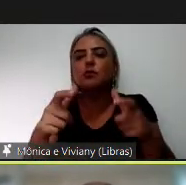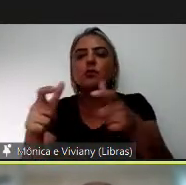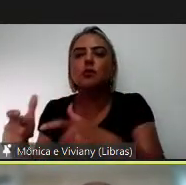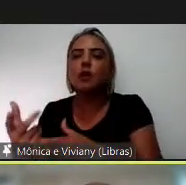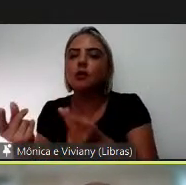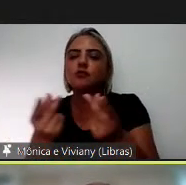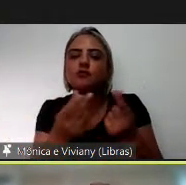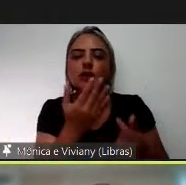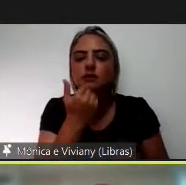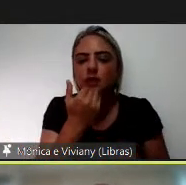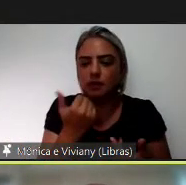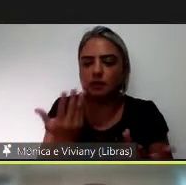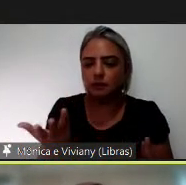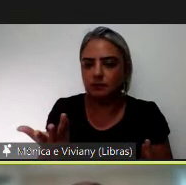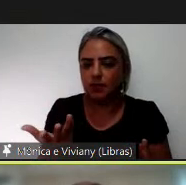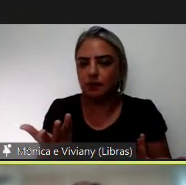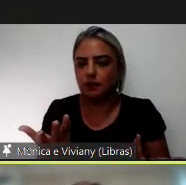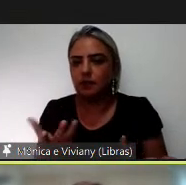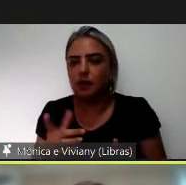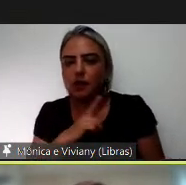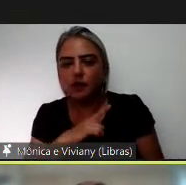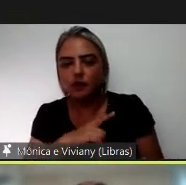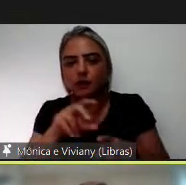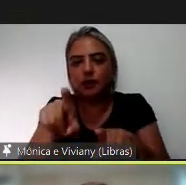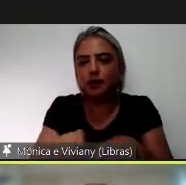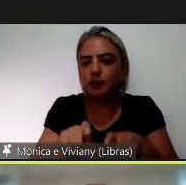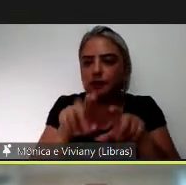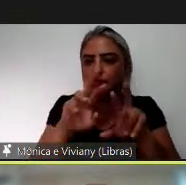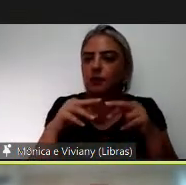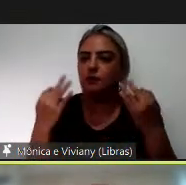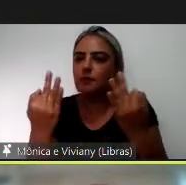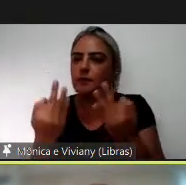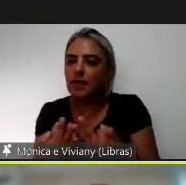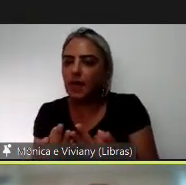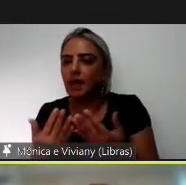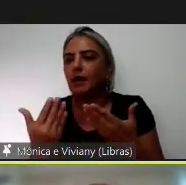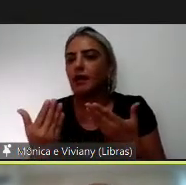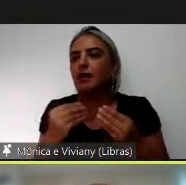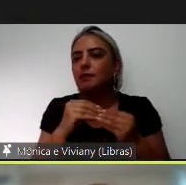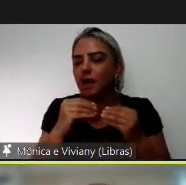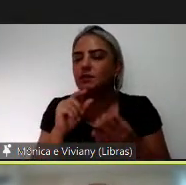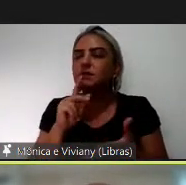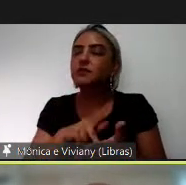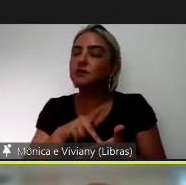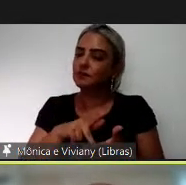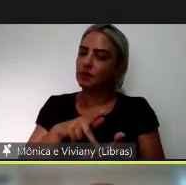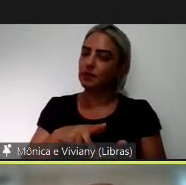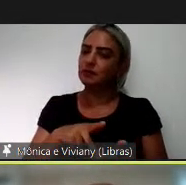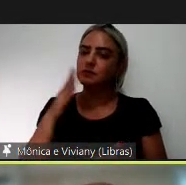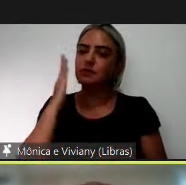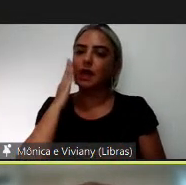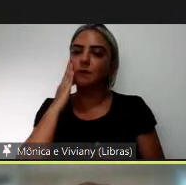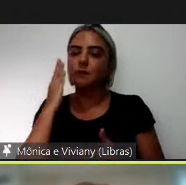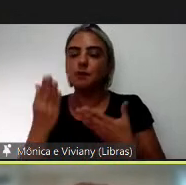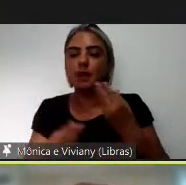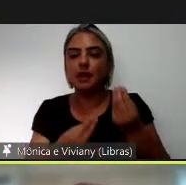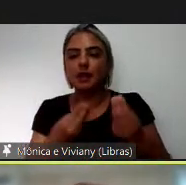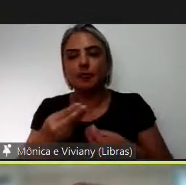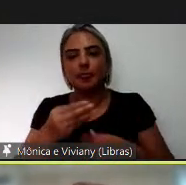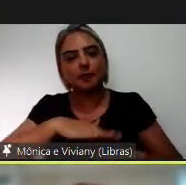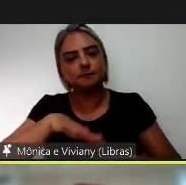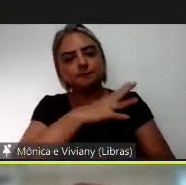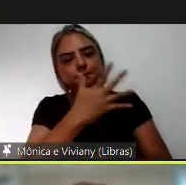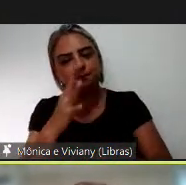which points that are make the commercializing products, so we can